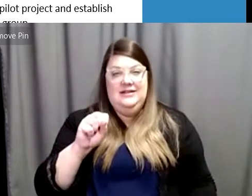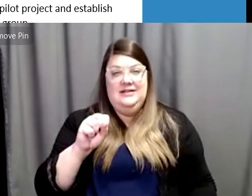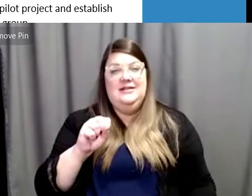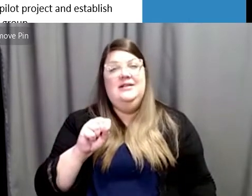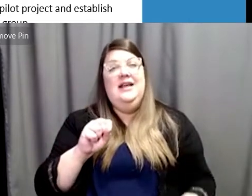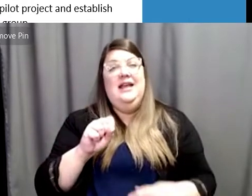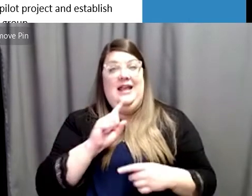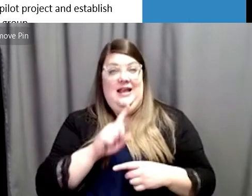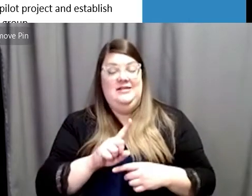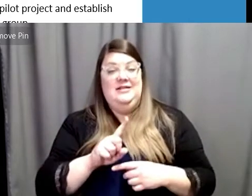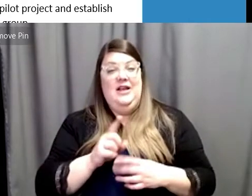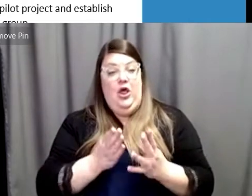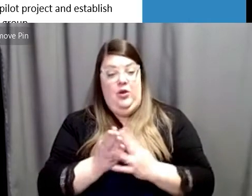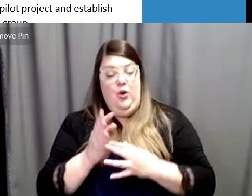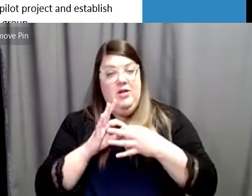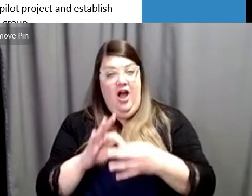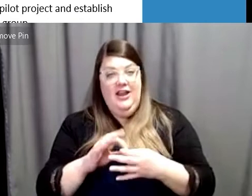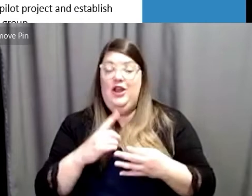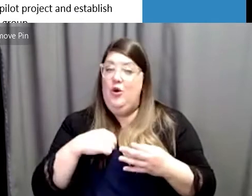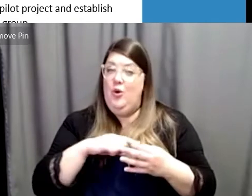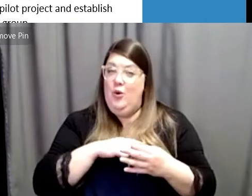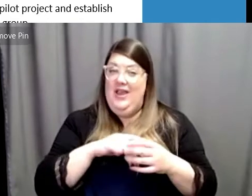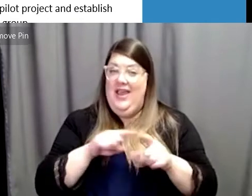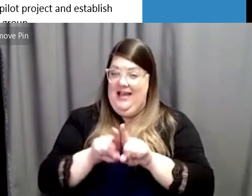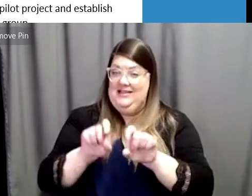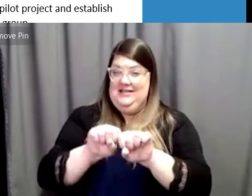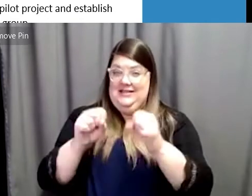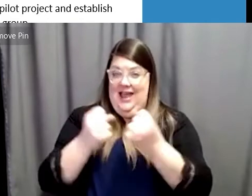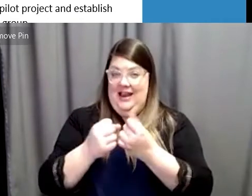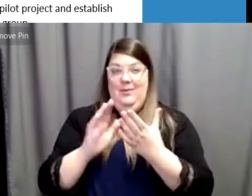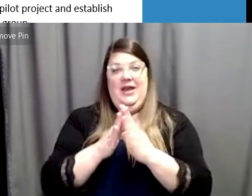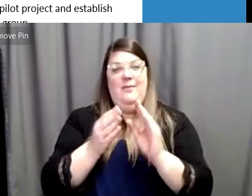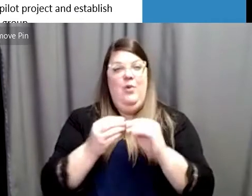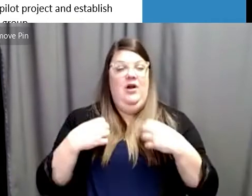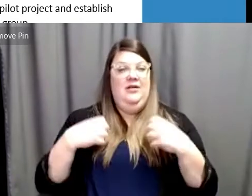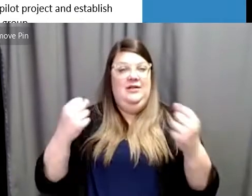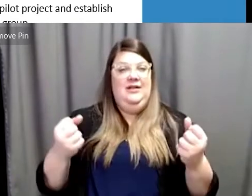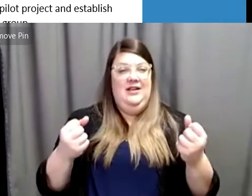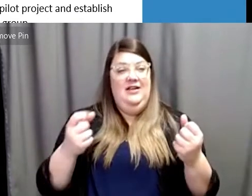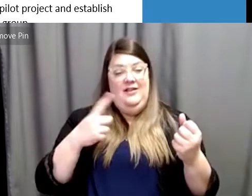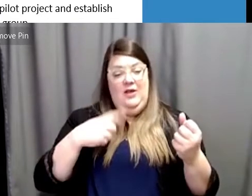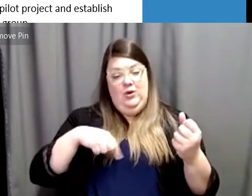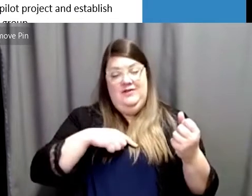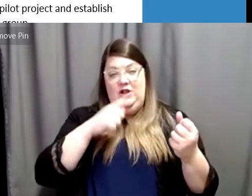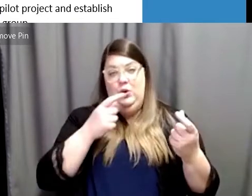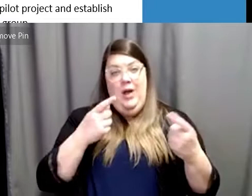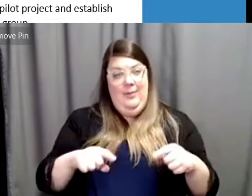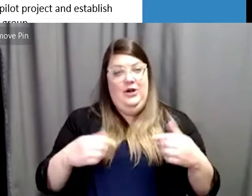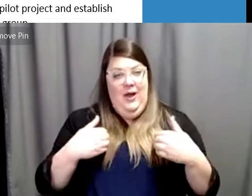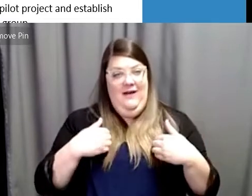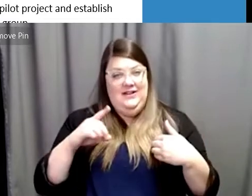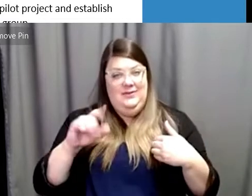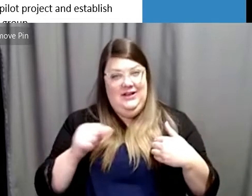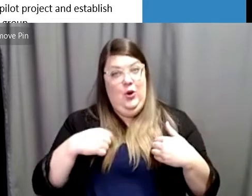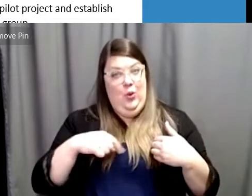will be a healthier society. Those of us that happen to have disabilities, we will be